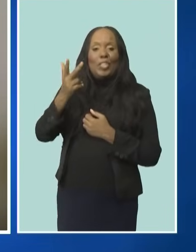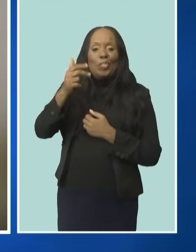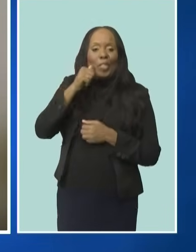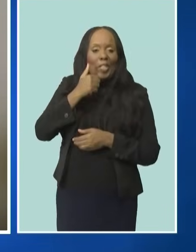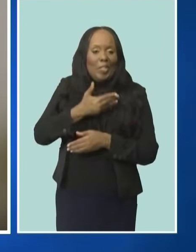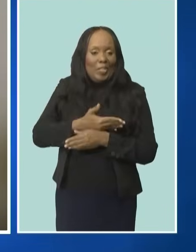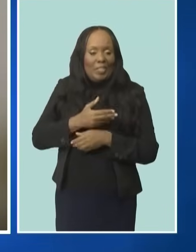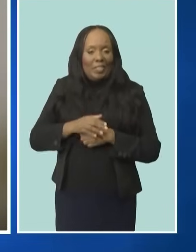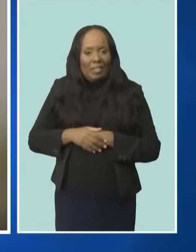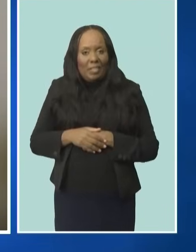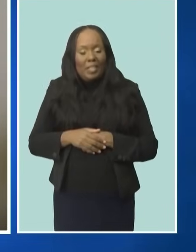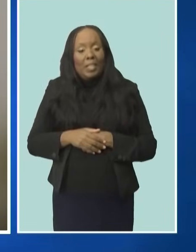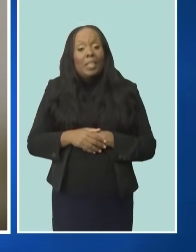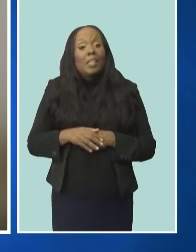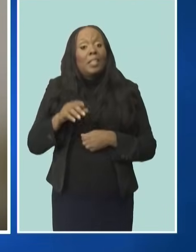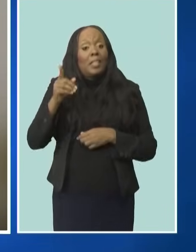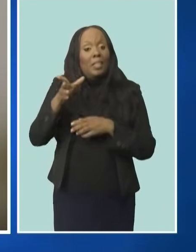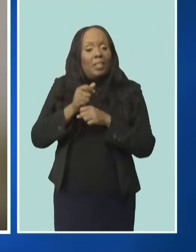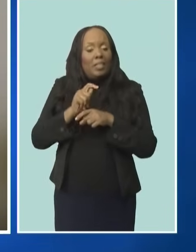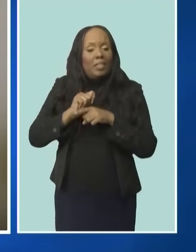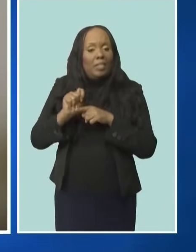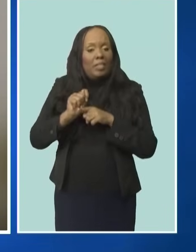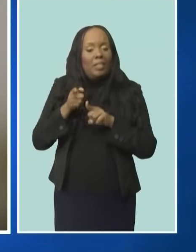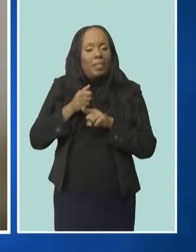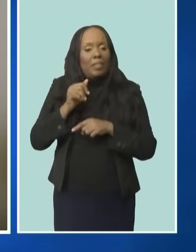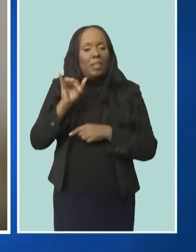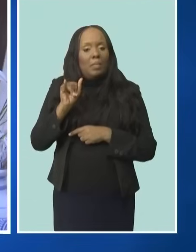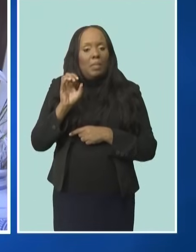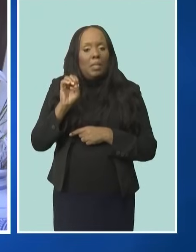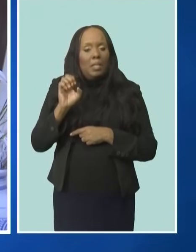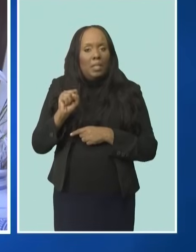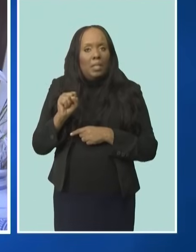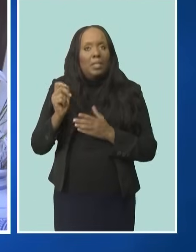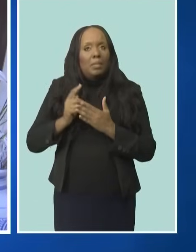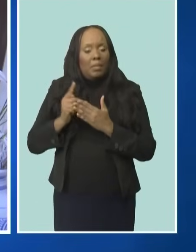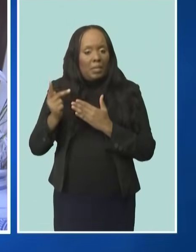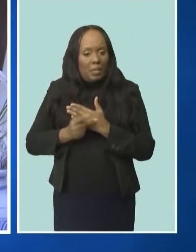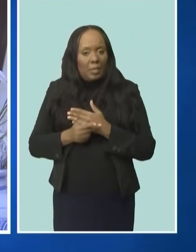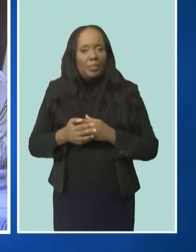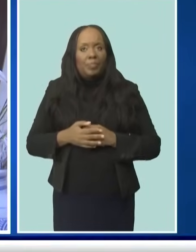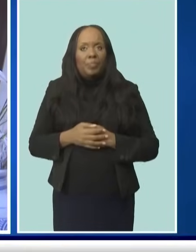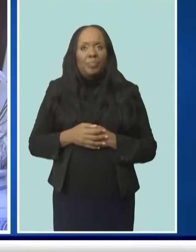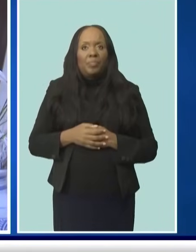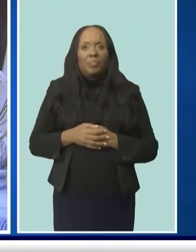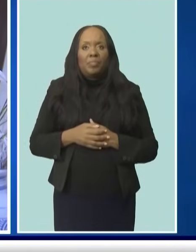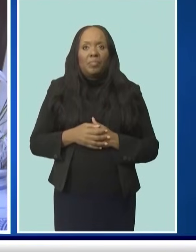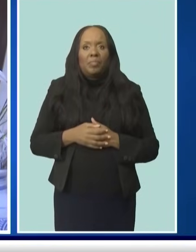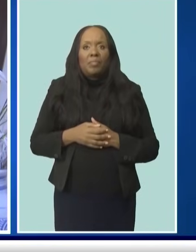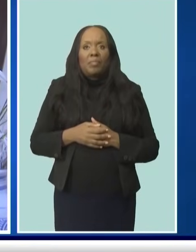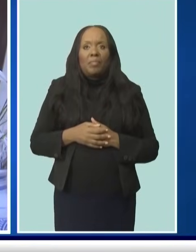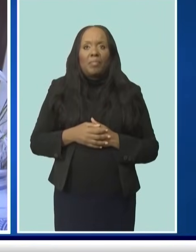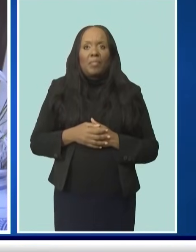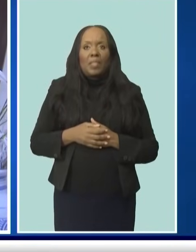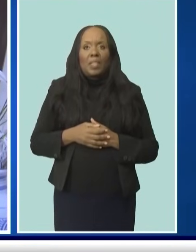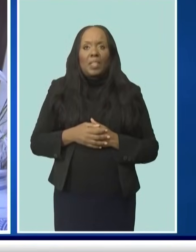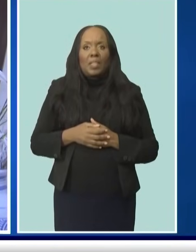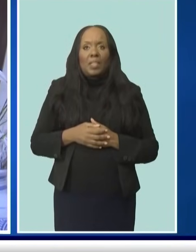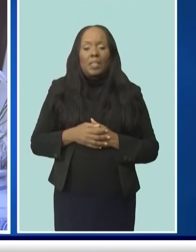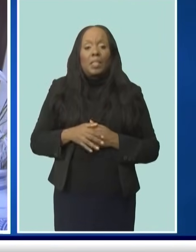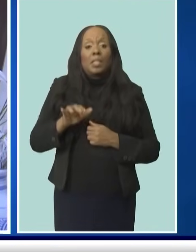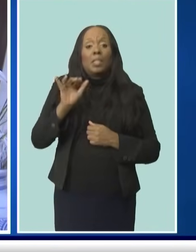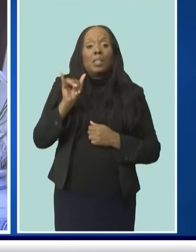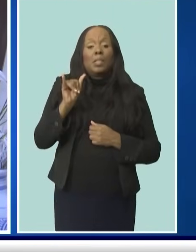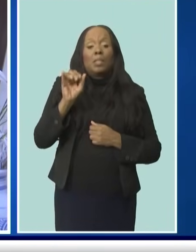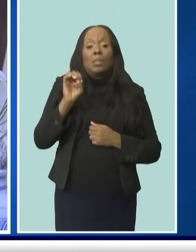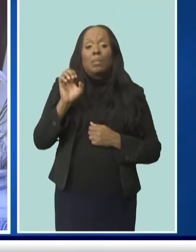Barbados market from the training he received from Yes. The Youth Entrepreneurship Scheme was a great addition to